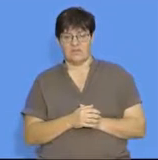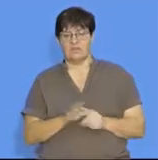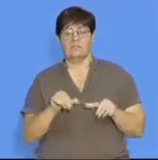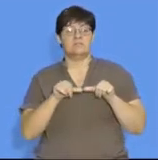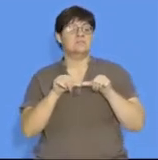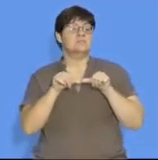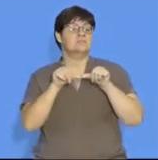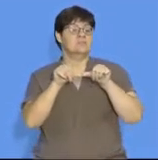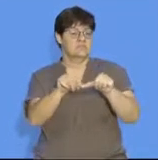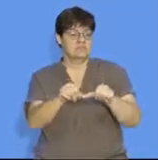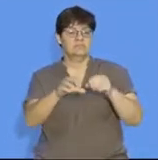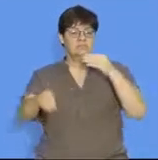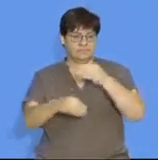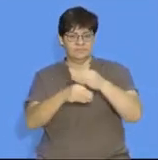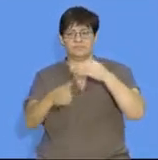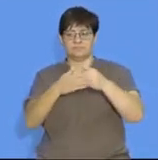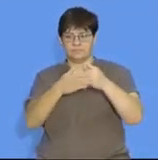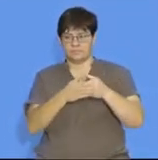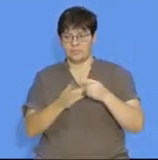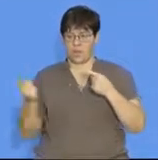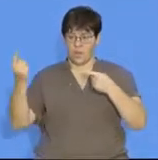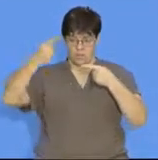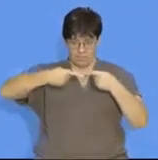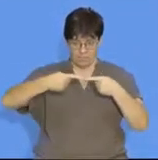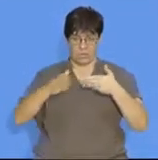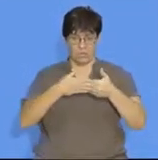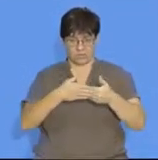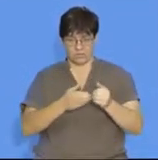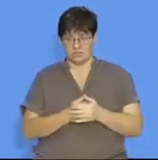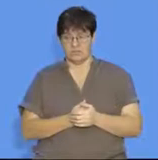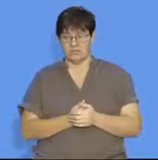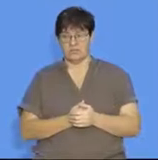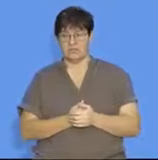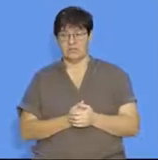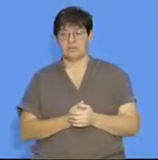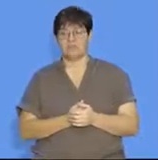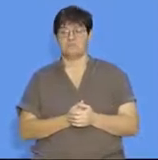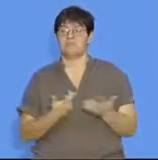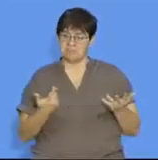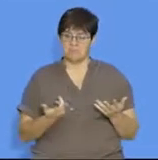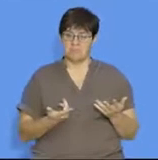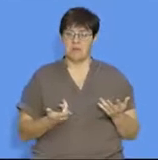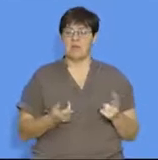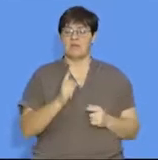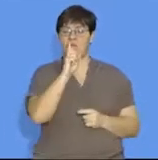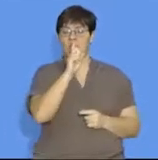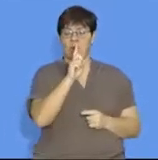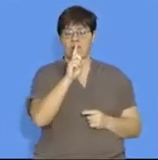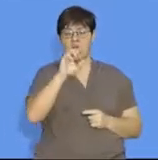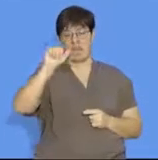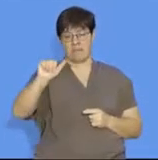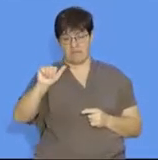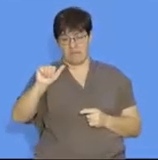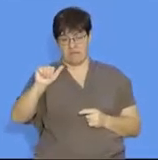we continue, we add more and then we close the switch, okay? There is a current of 1